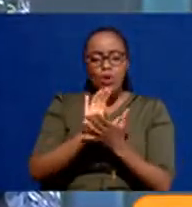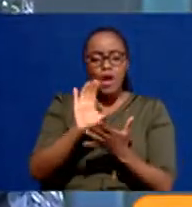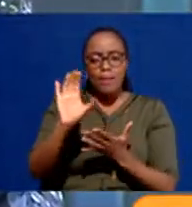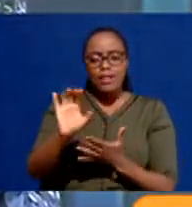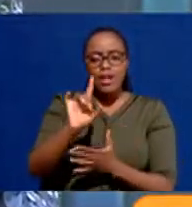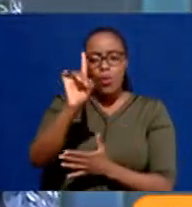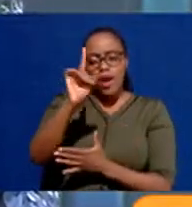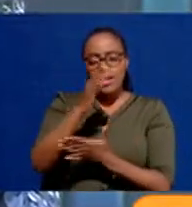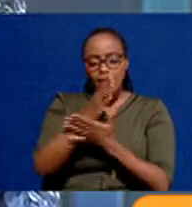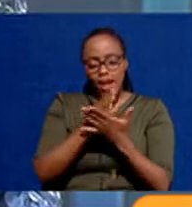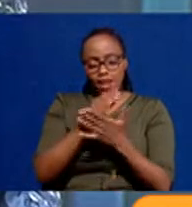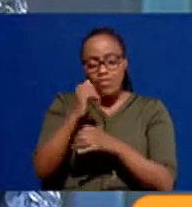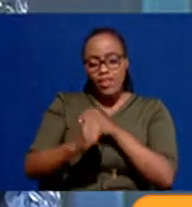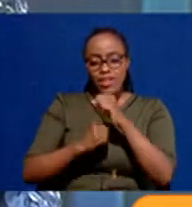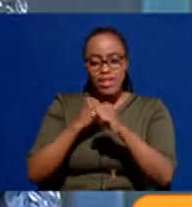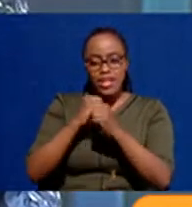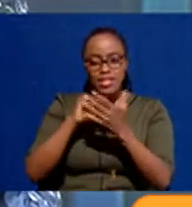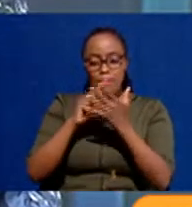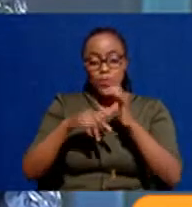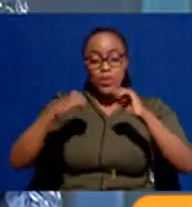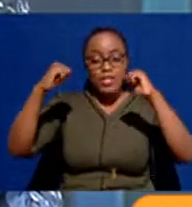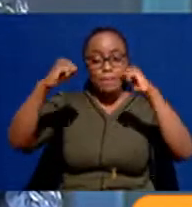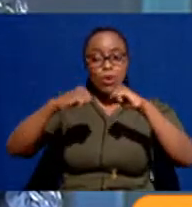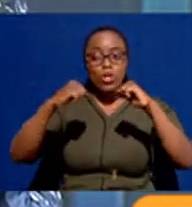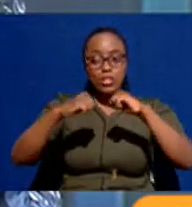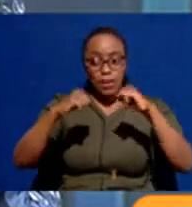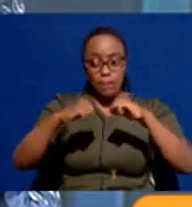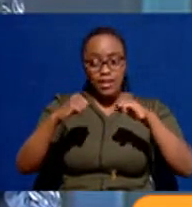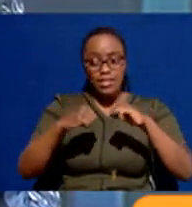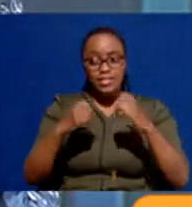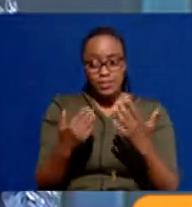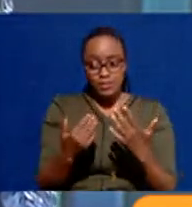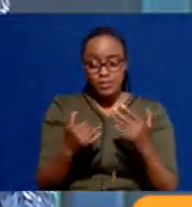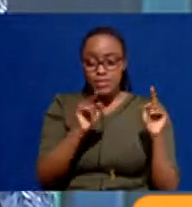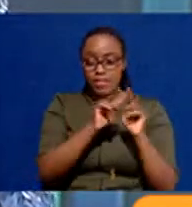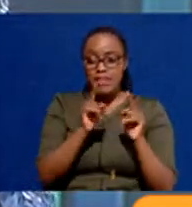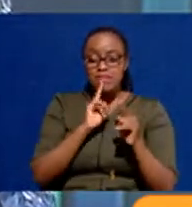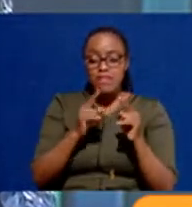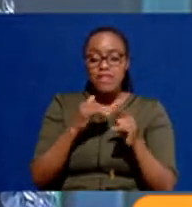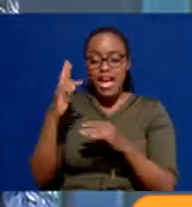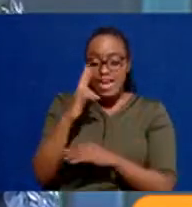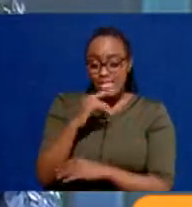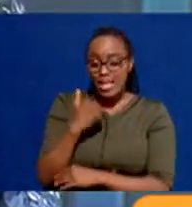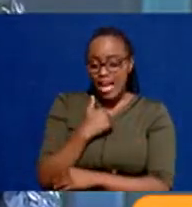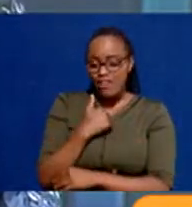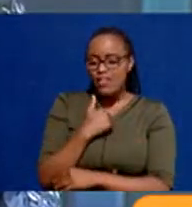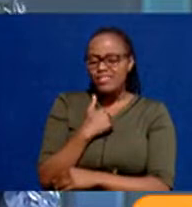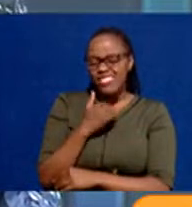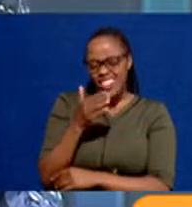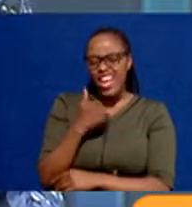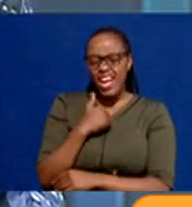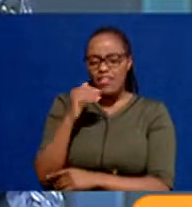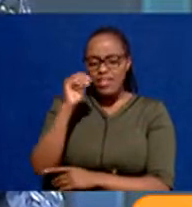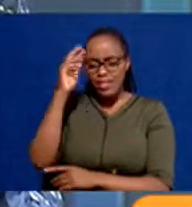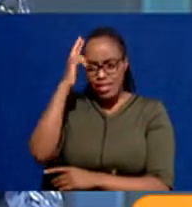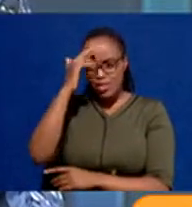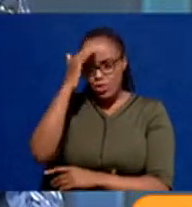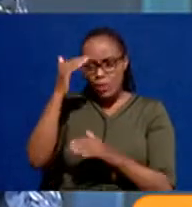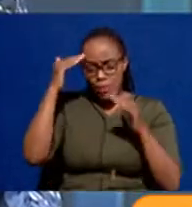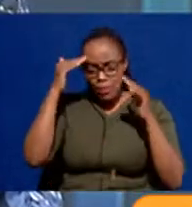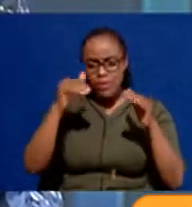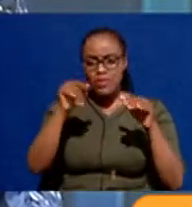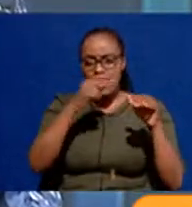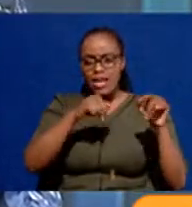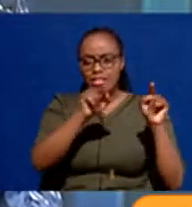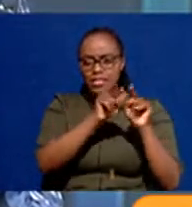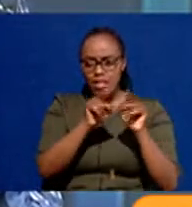in 1.5 years. So the possibility of, I'm not saying there are no risks, so we've looked at it, and that's why I said we did not